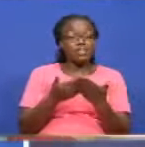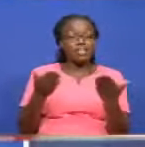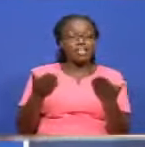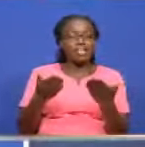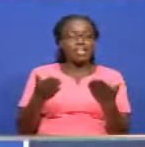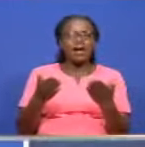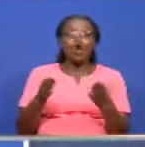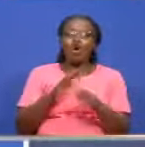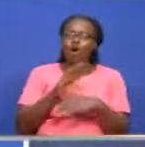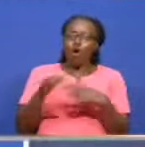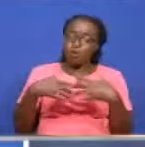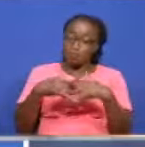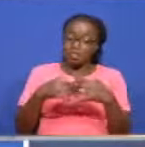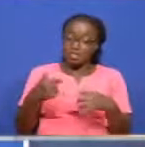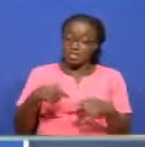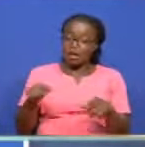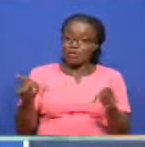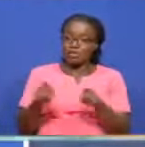too.